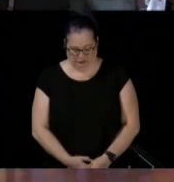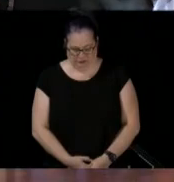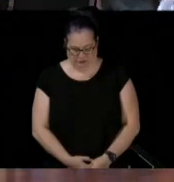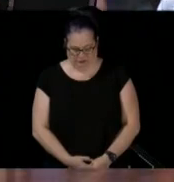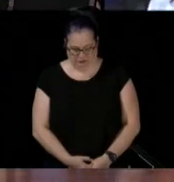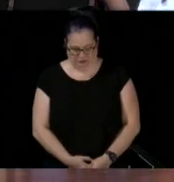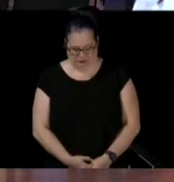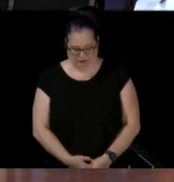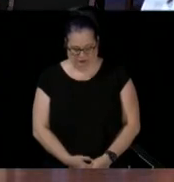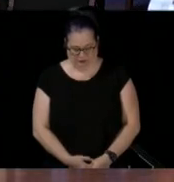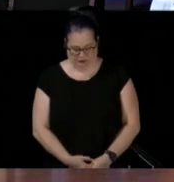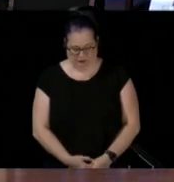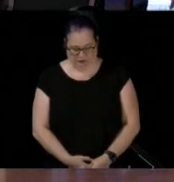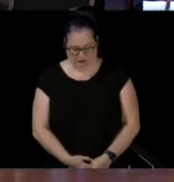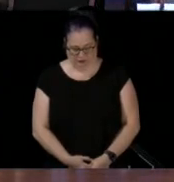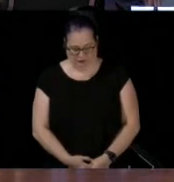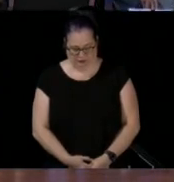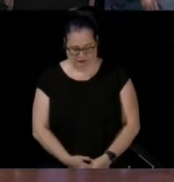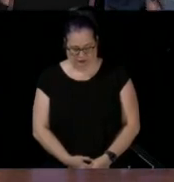Ladies and gentlemen,